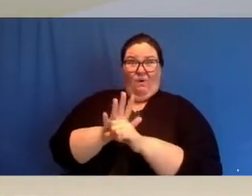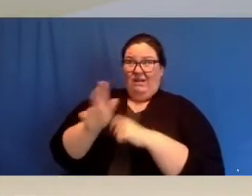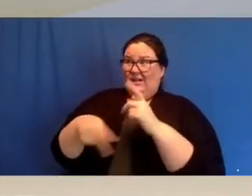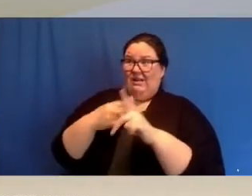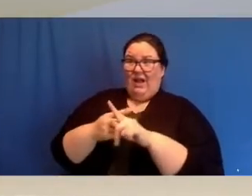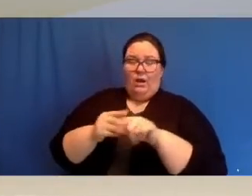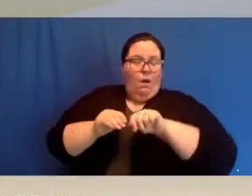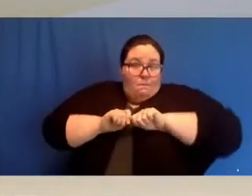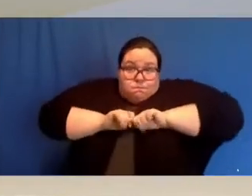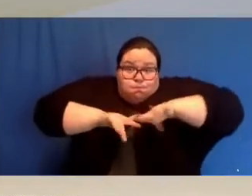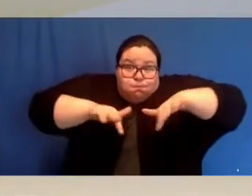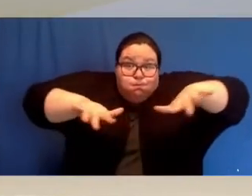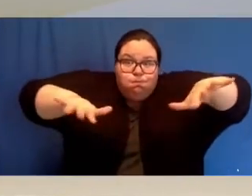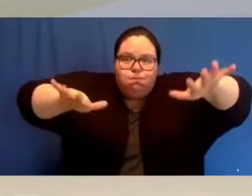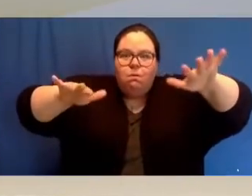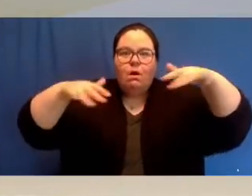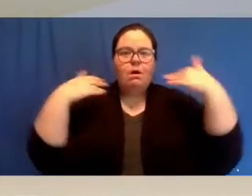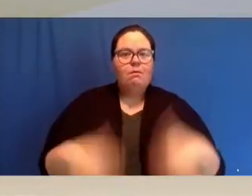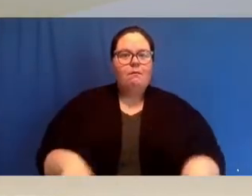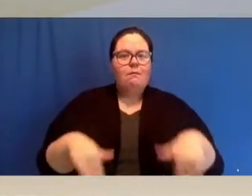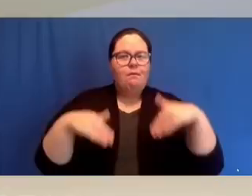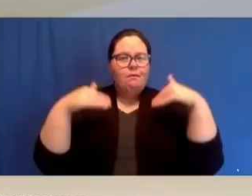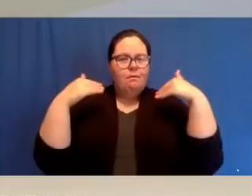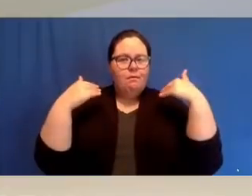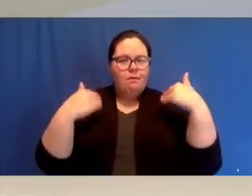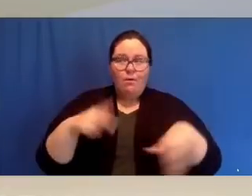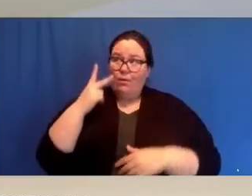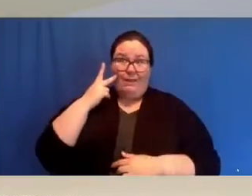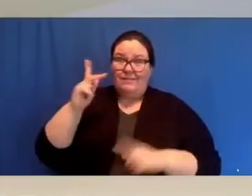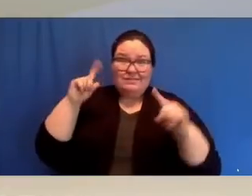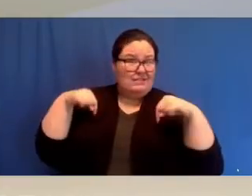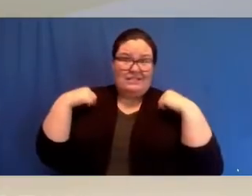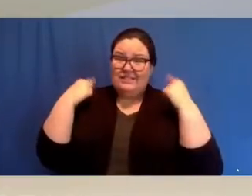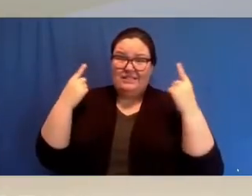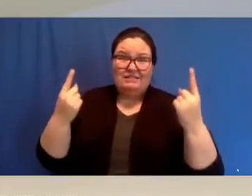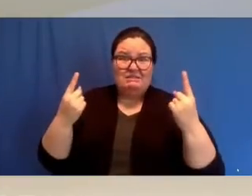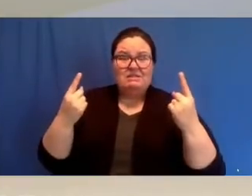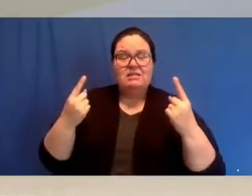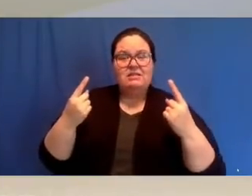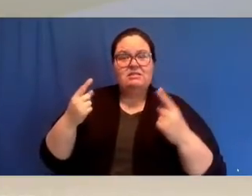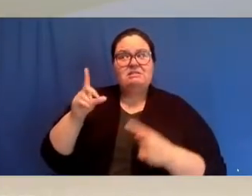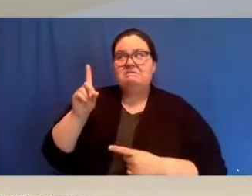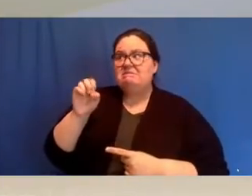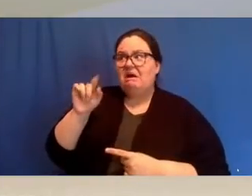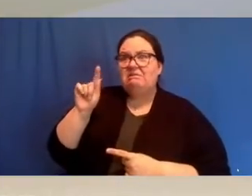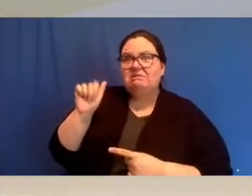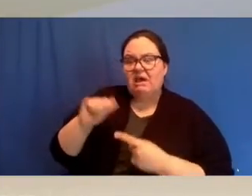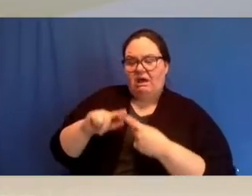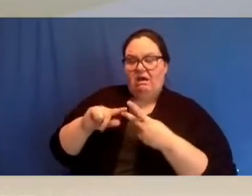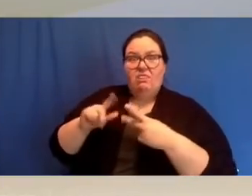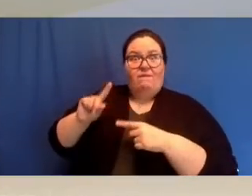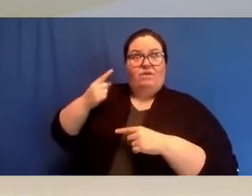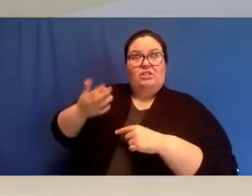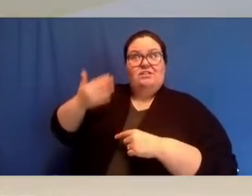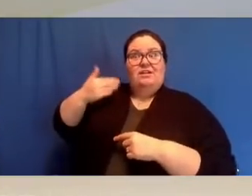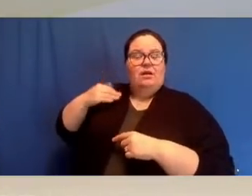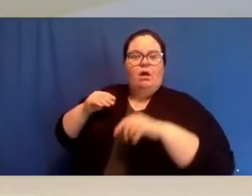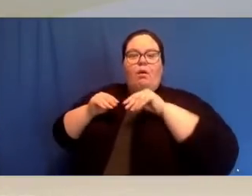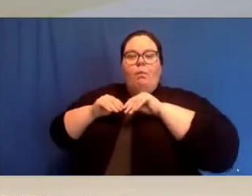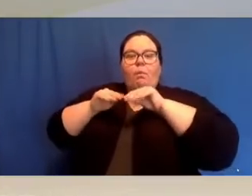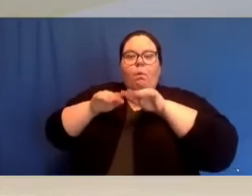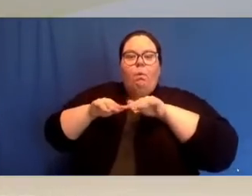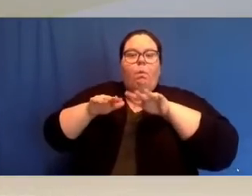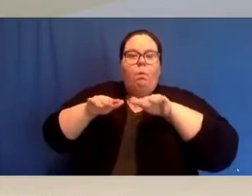is unparalleled and unprecedented in this pandemic. We do have to go back to the